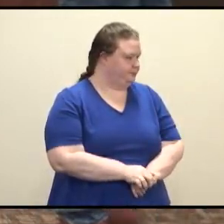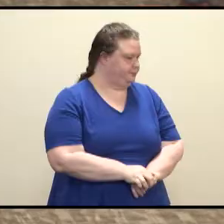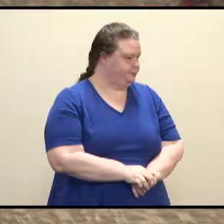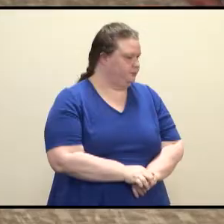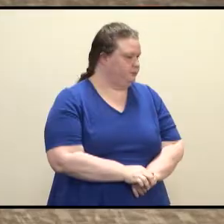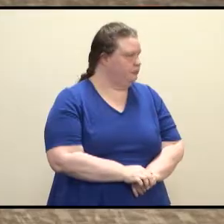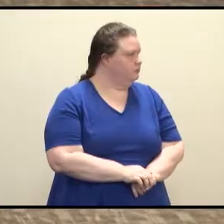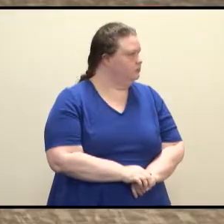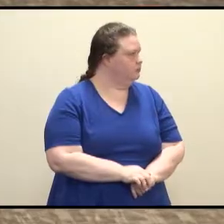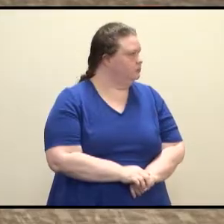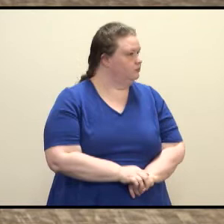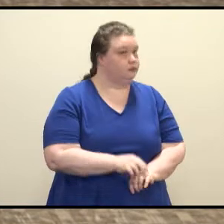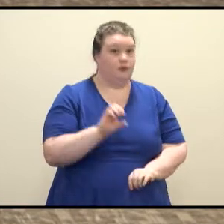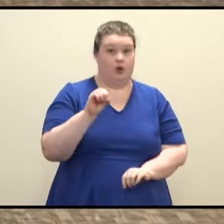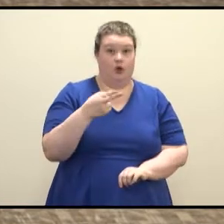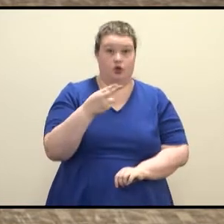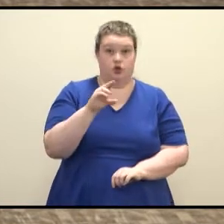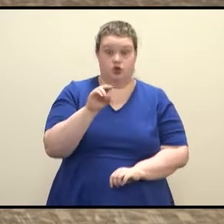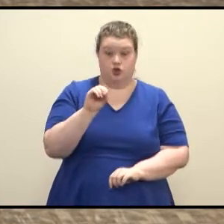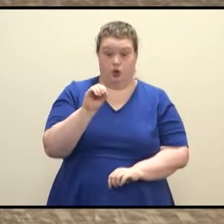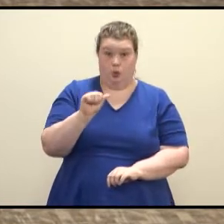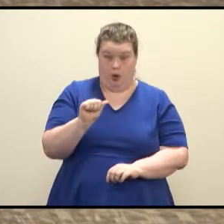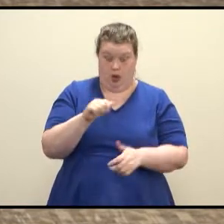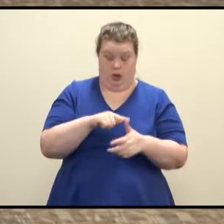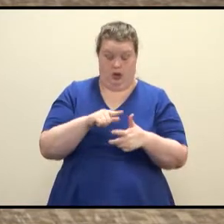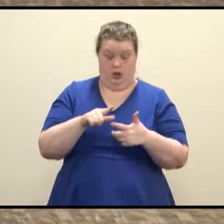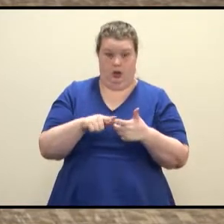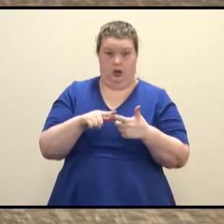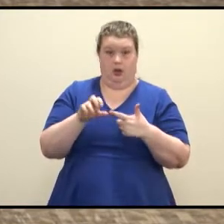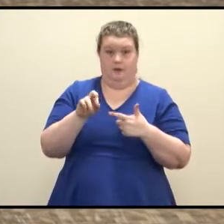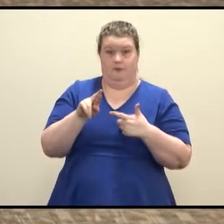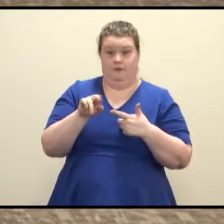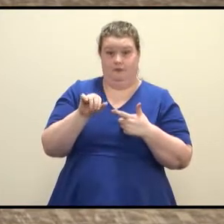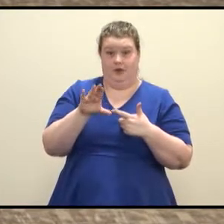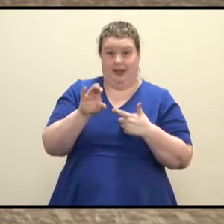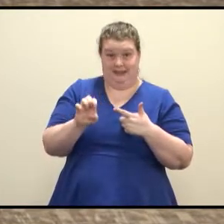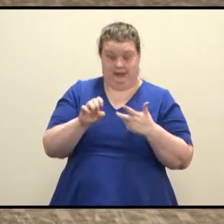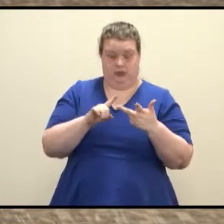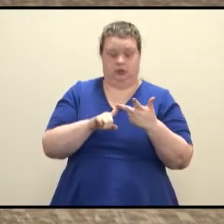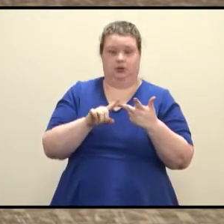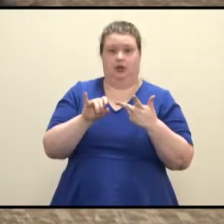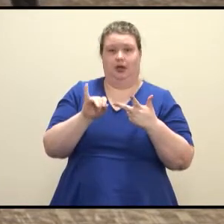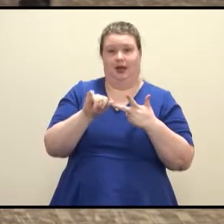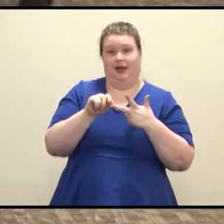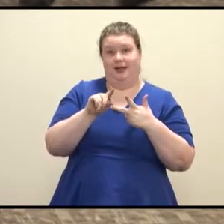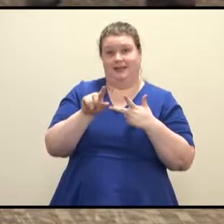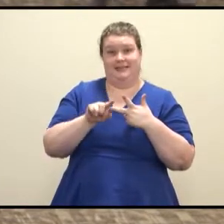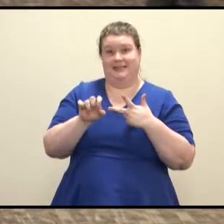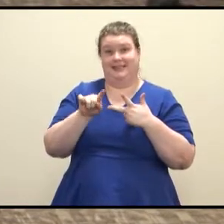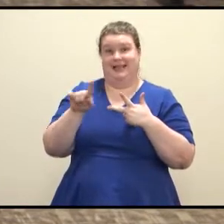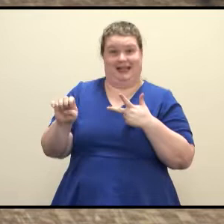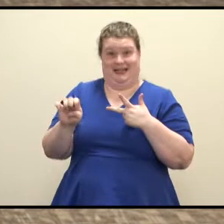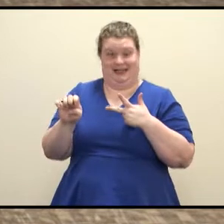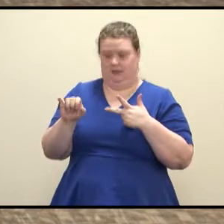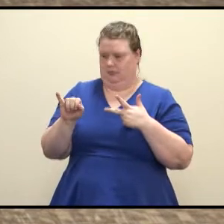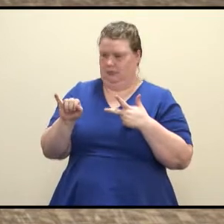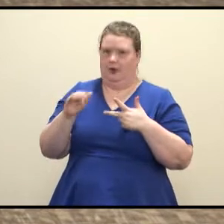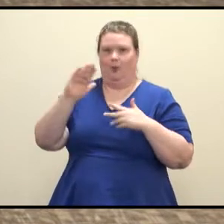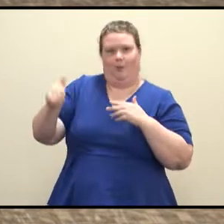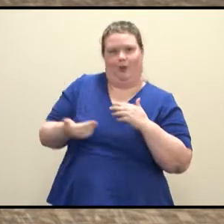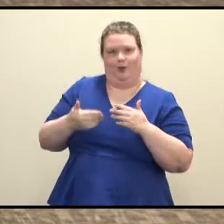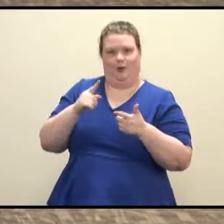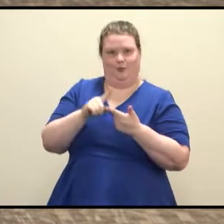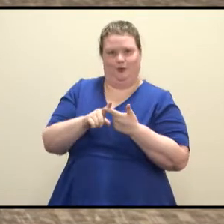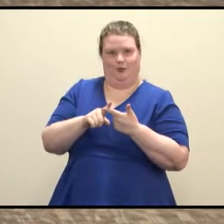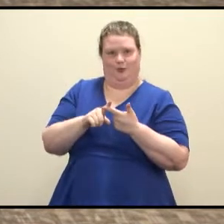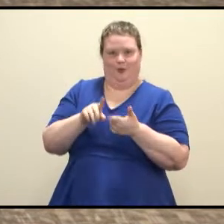Yeah, Mr. Ochoa, Mr. Grant, and Mrs. Iazetti, welcome to the Waco Independent School Board. We are so excited that you